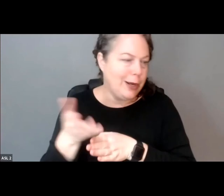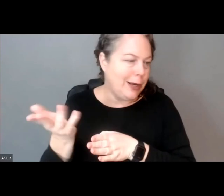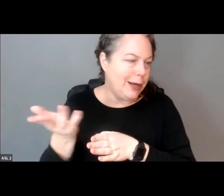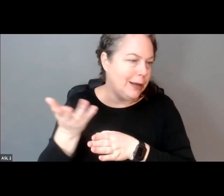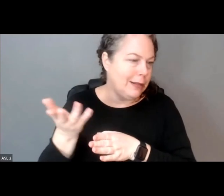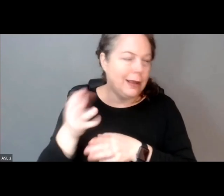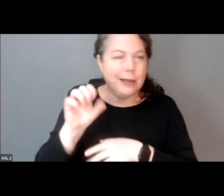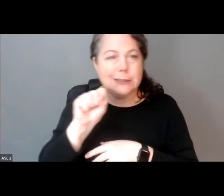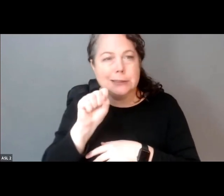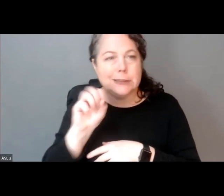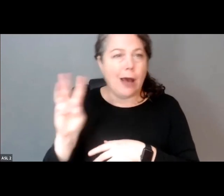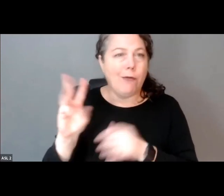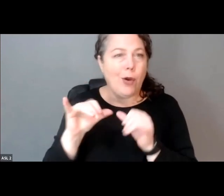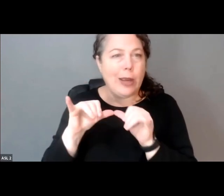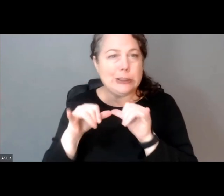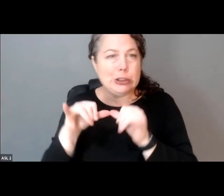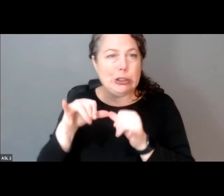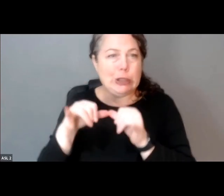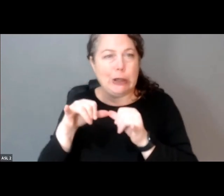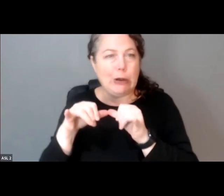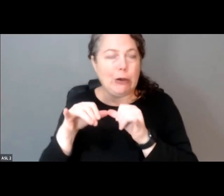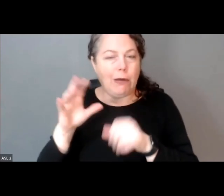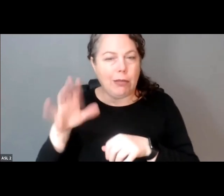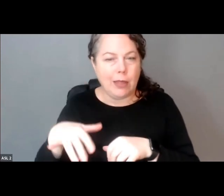software engineering or